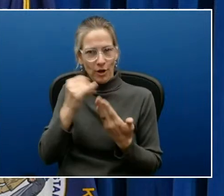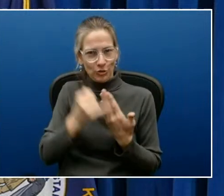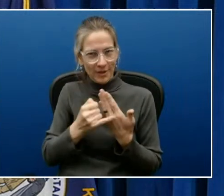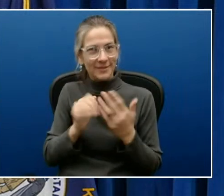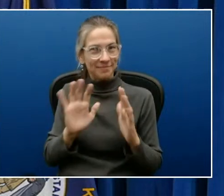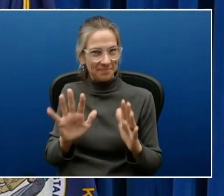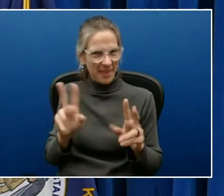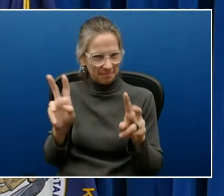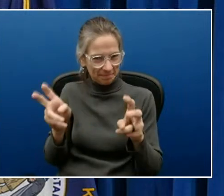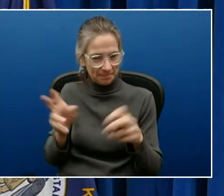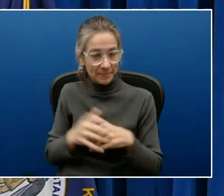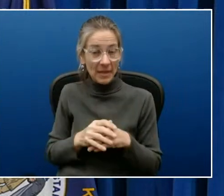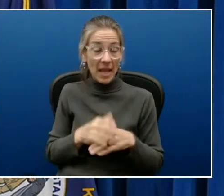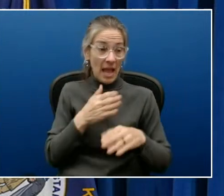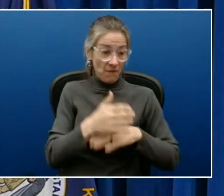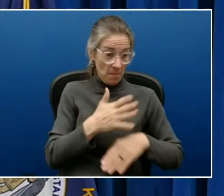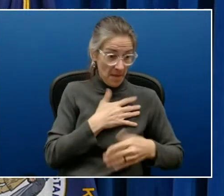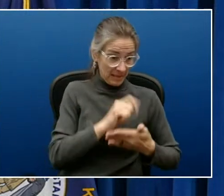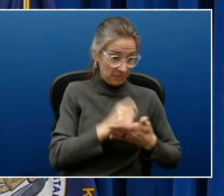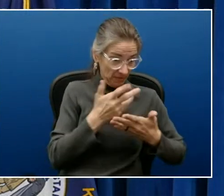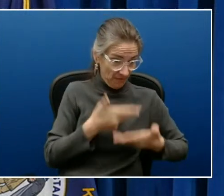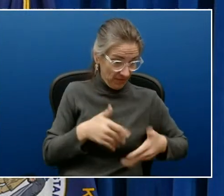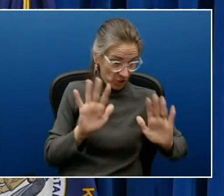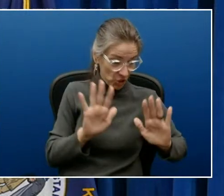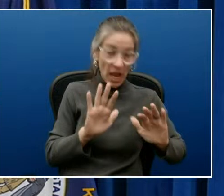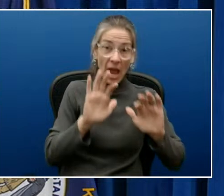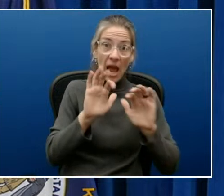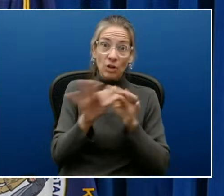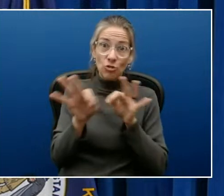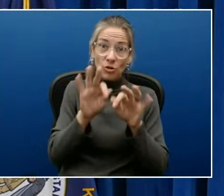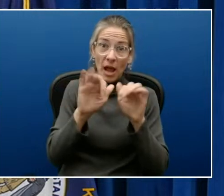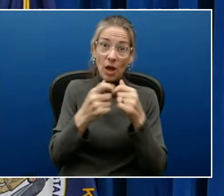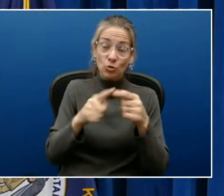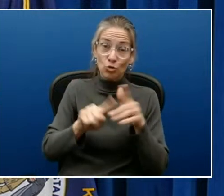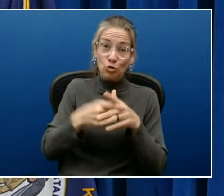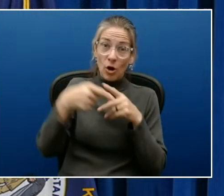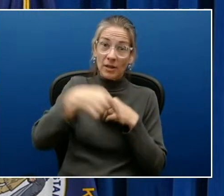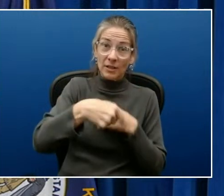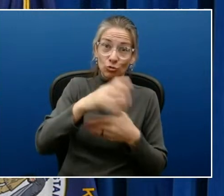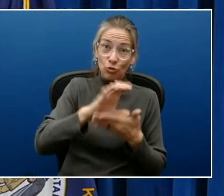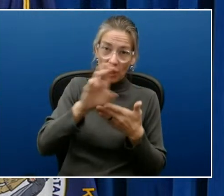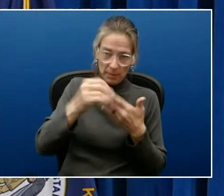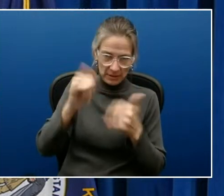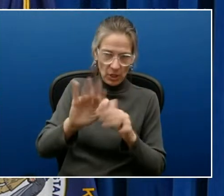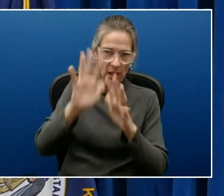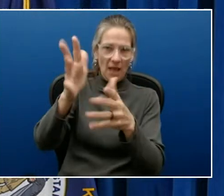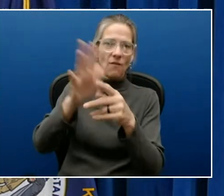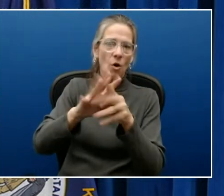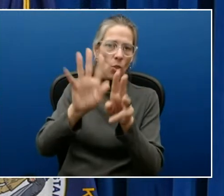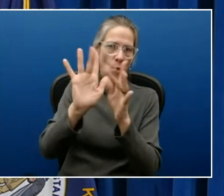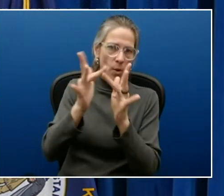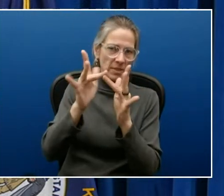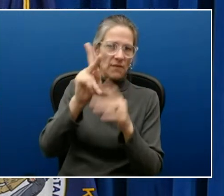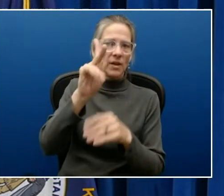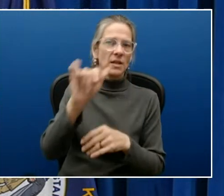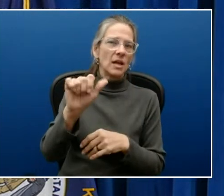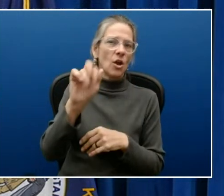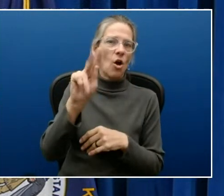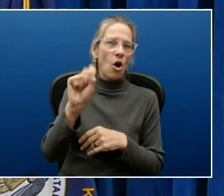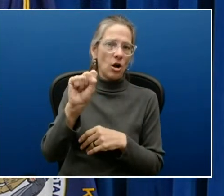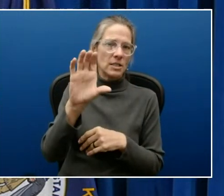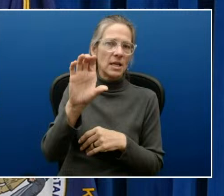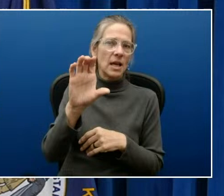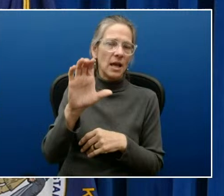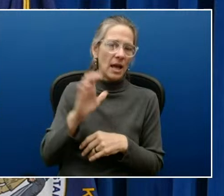up, all of the instructions on how to implement this curriculum will remain on the website of the Kentucky Arts Council. The